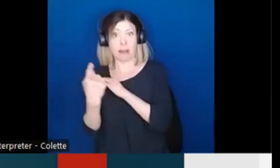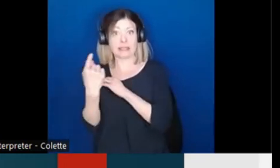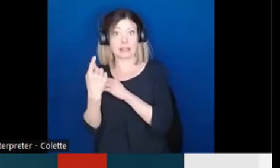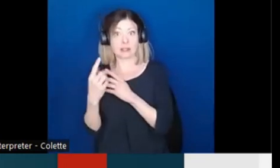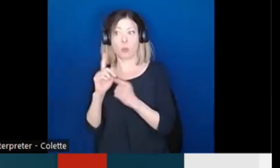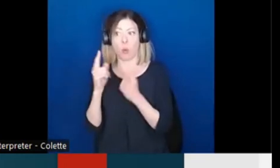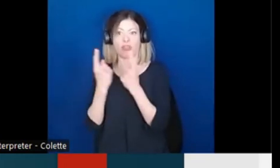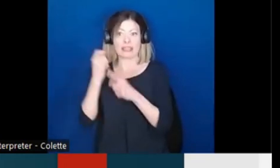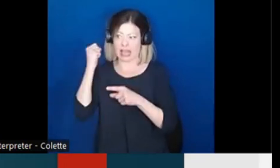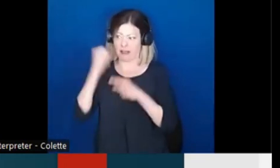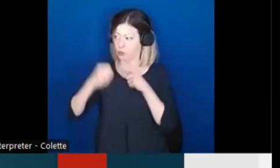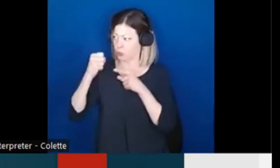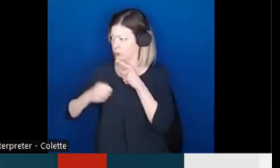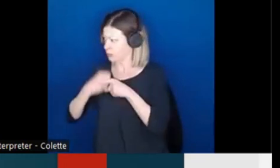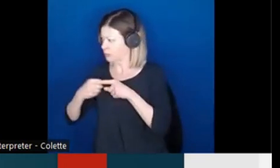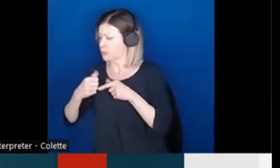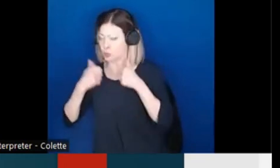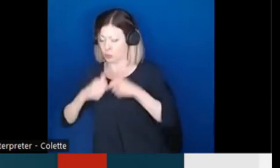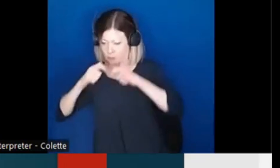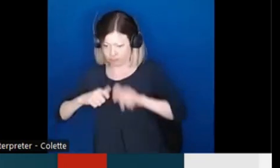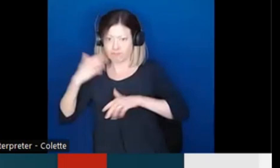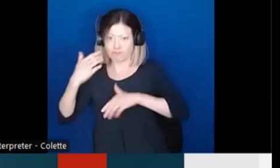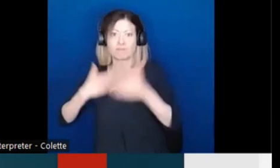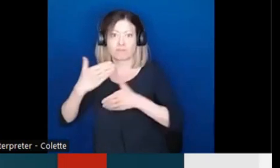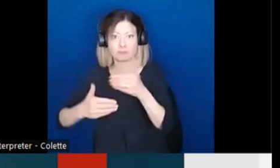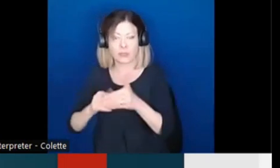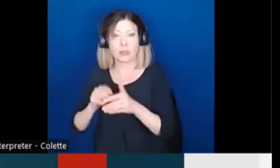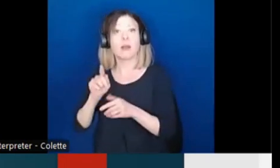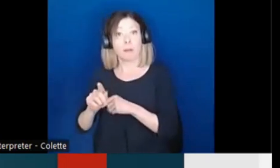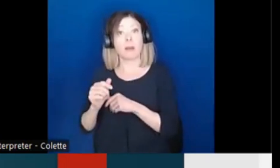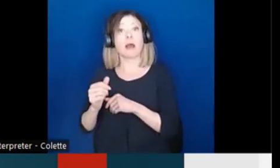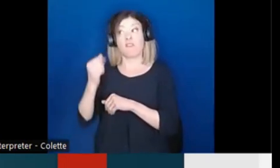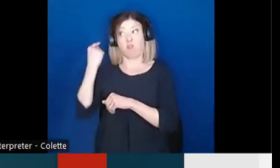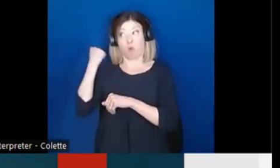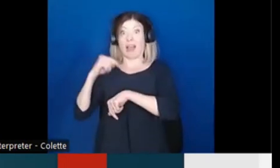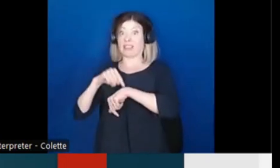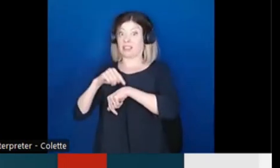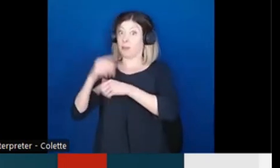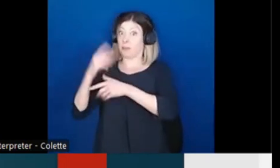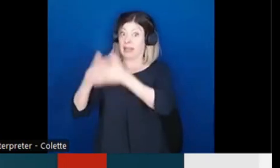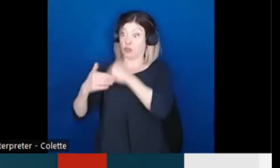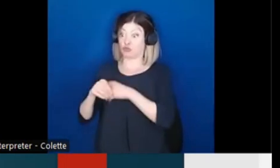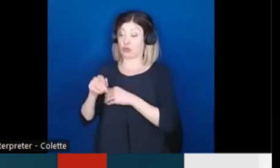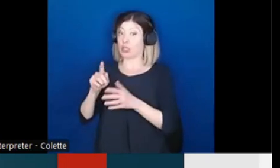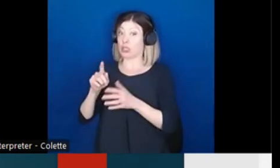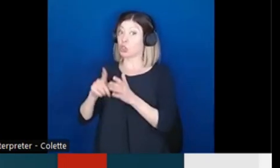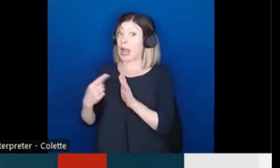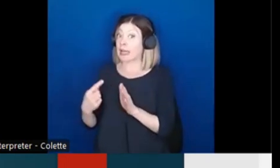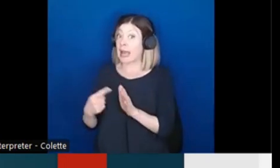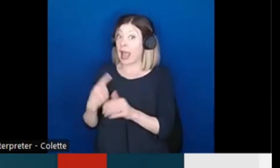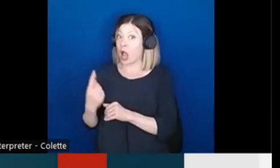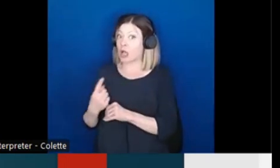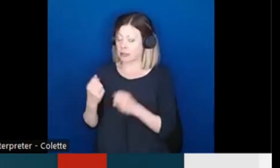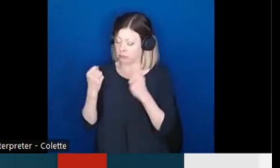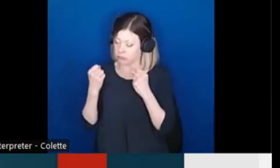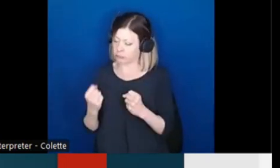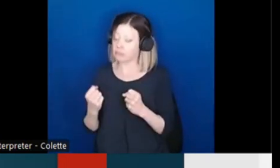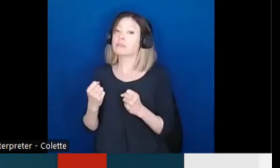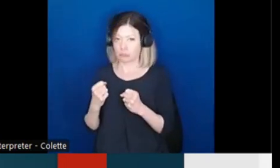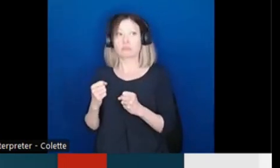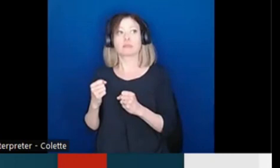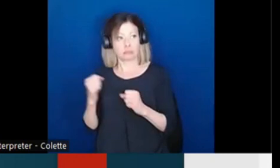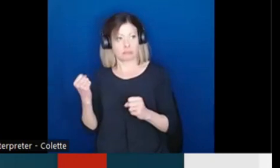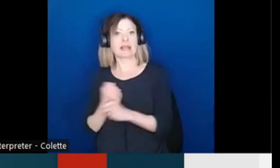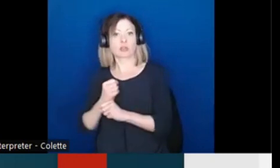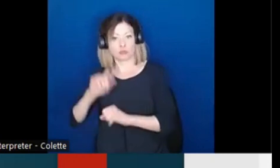For the time, she is an extremely independent woman who makes her own decisions, goes her own